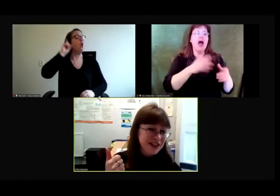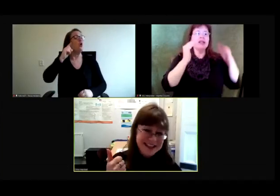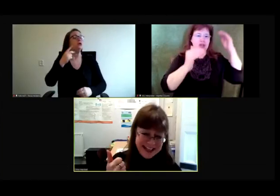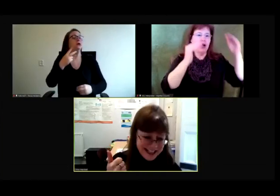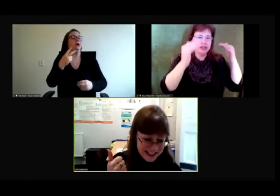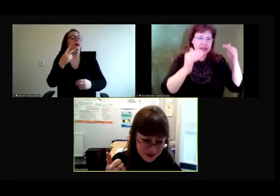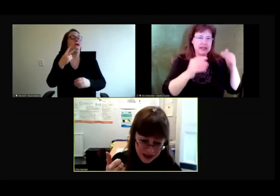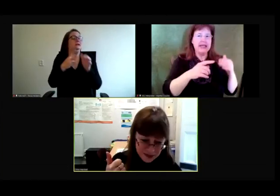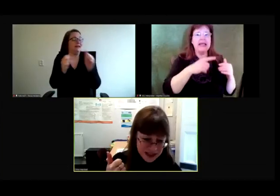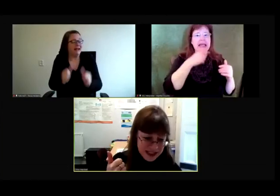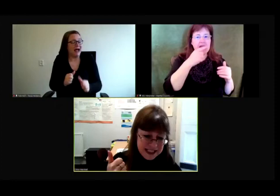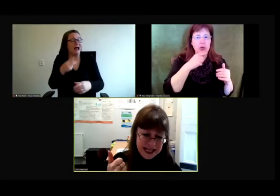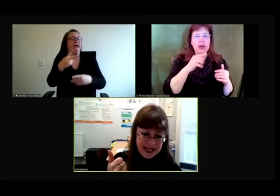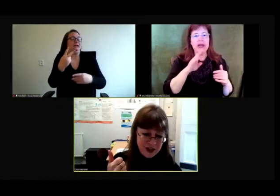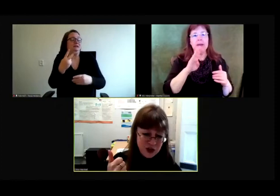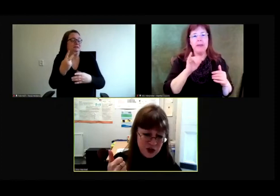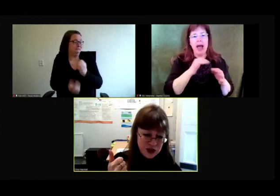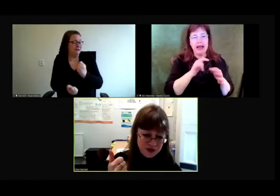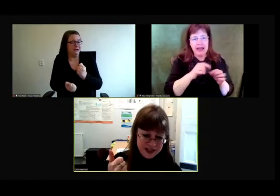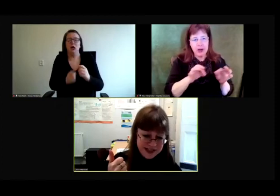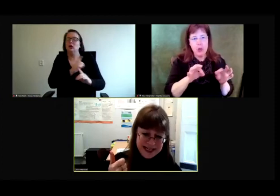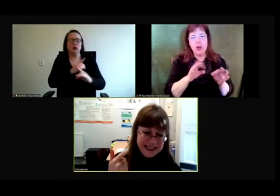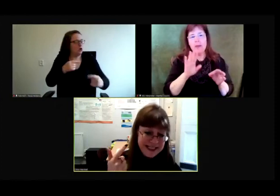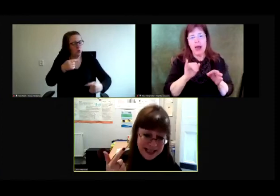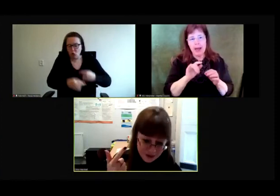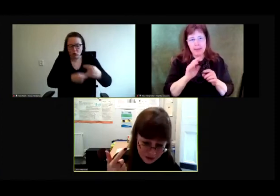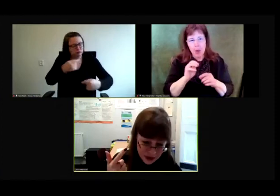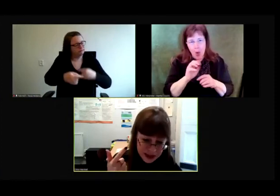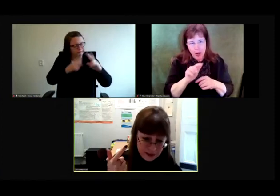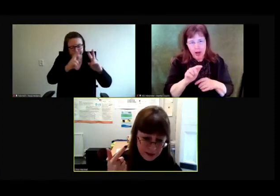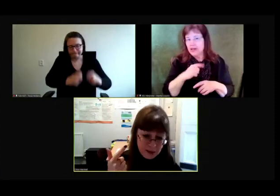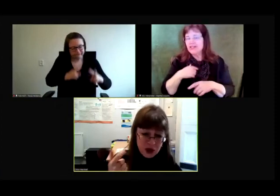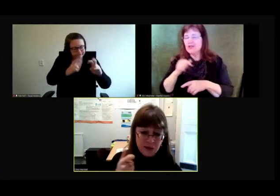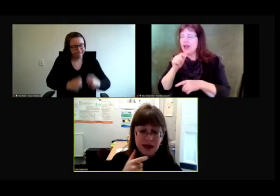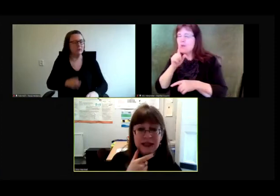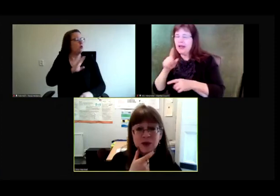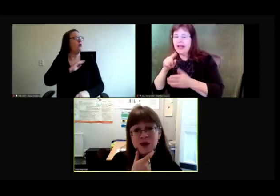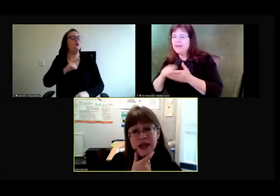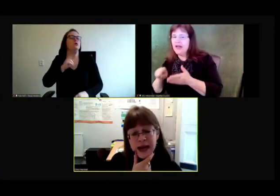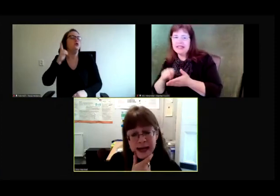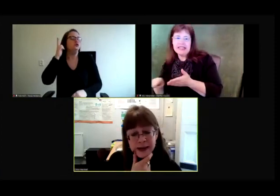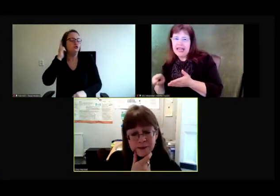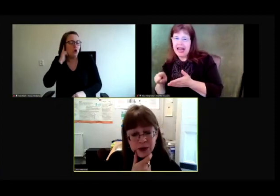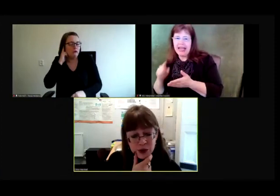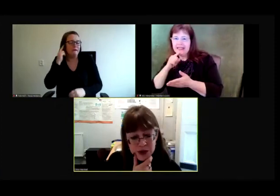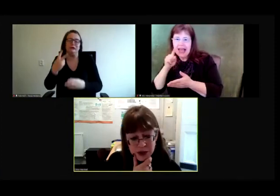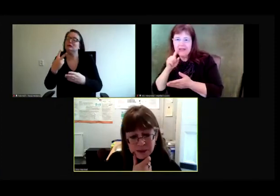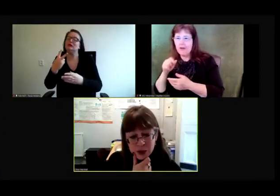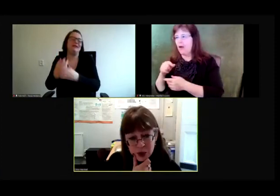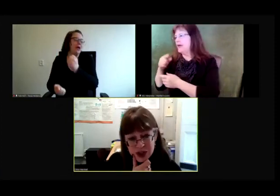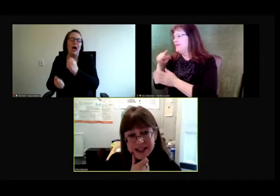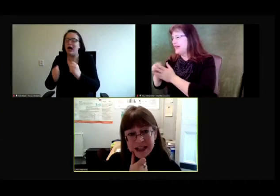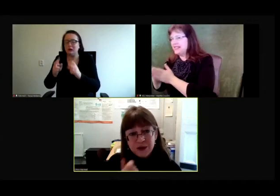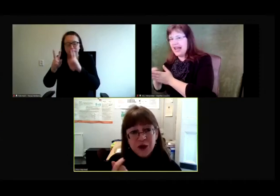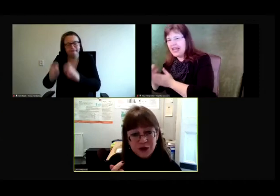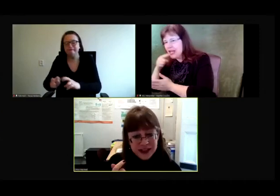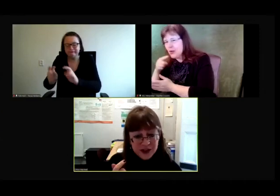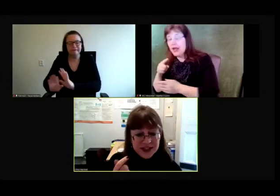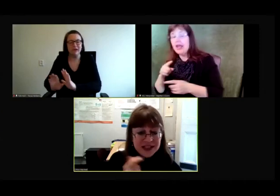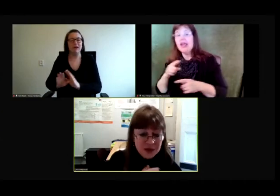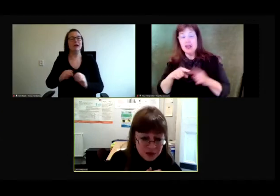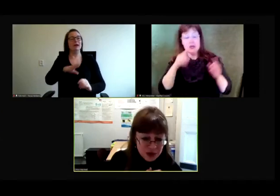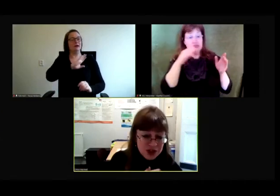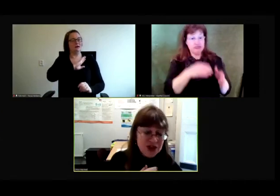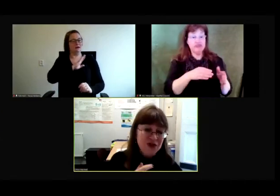so you're not investigating development and you're not investigating deaf bimodal bilinguals. But also importantly, if